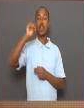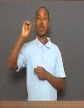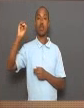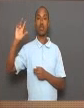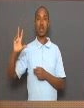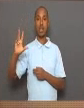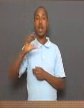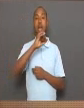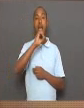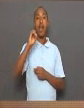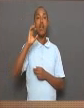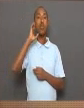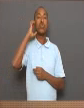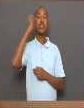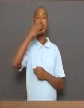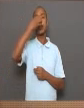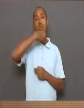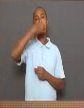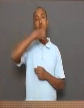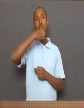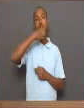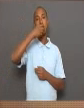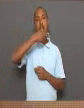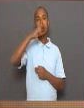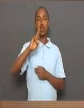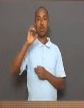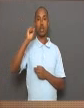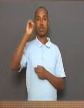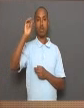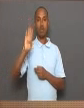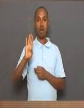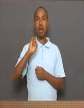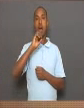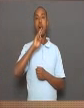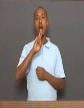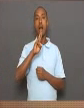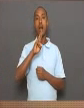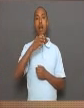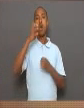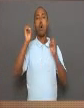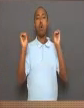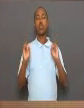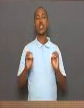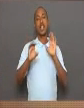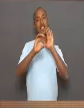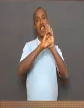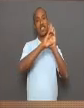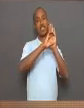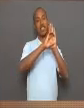acid and hot concentrated sulfuric acid are oxidizing agents.